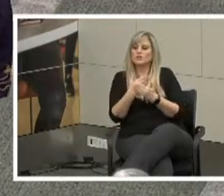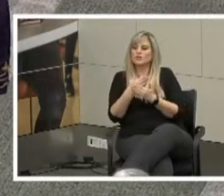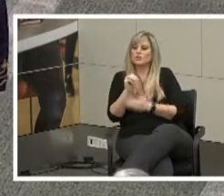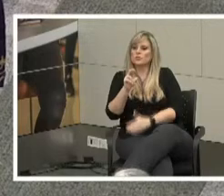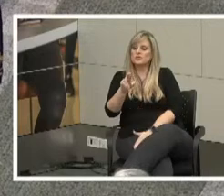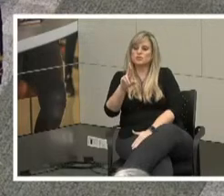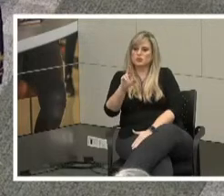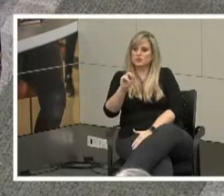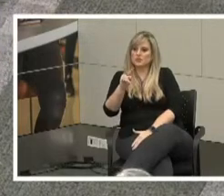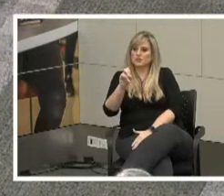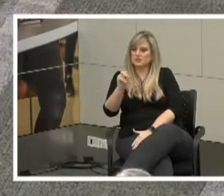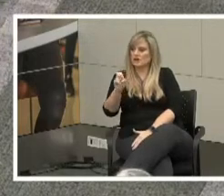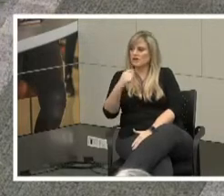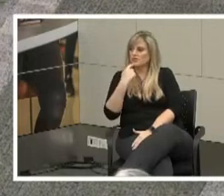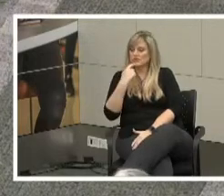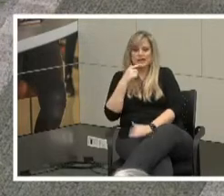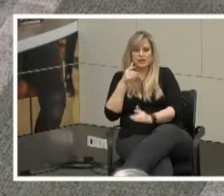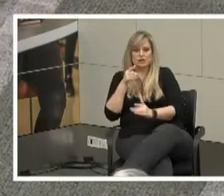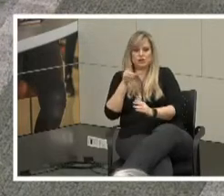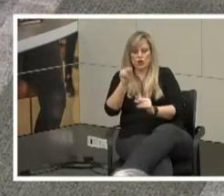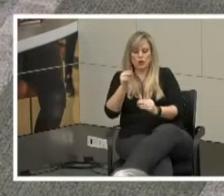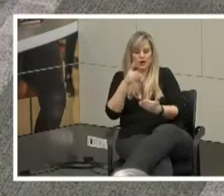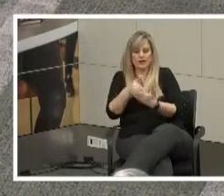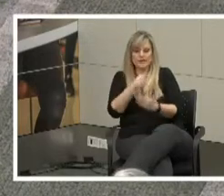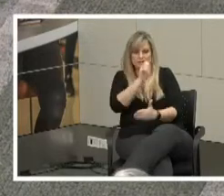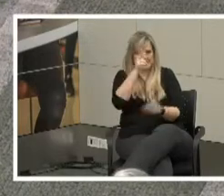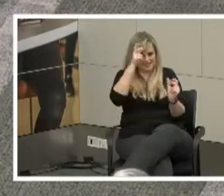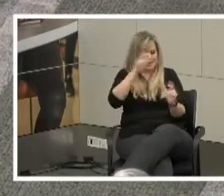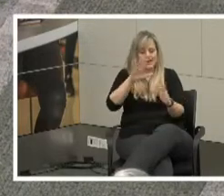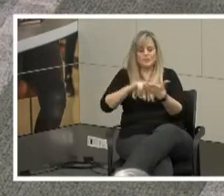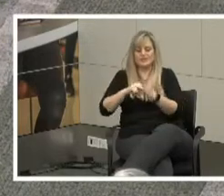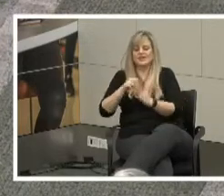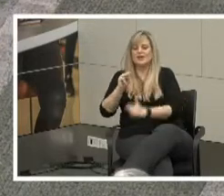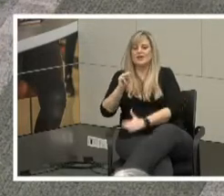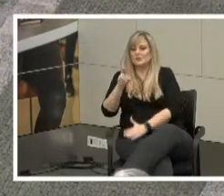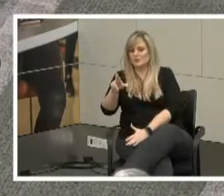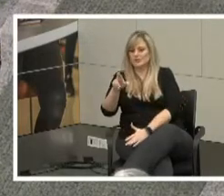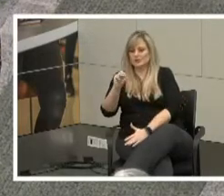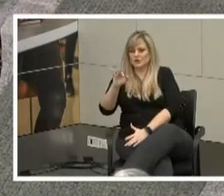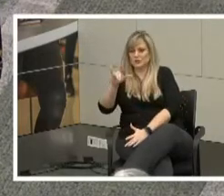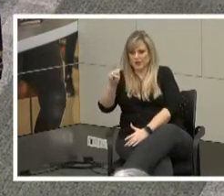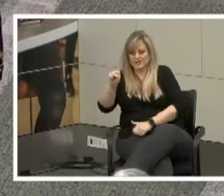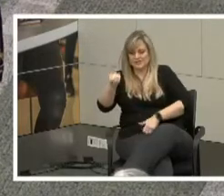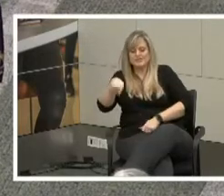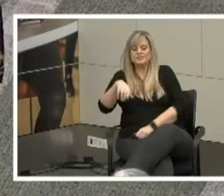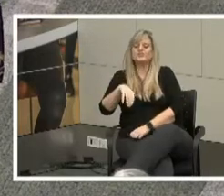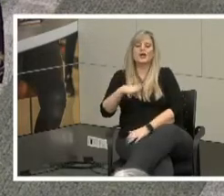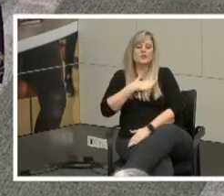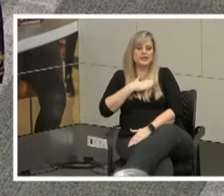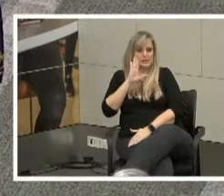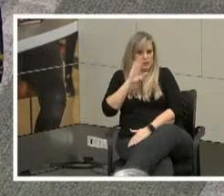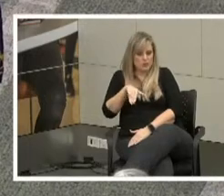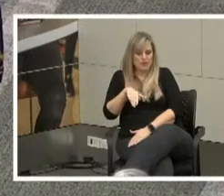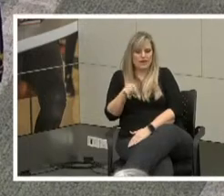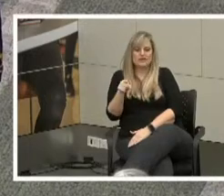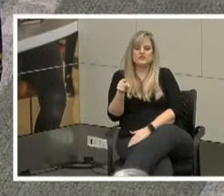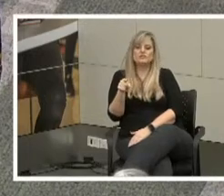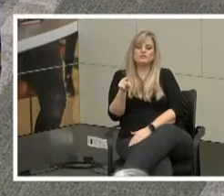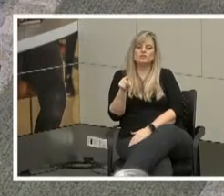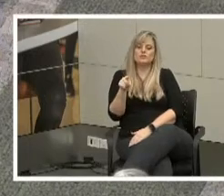voting no against Satan I mean Mr miles and please know